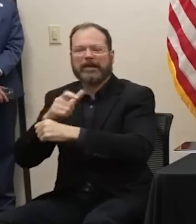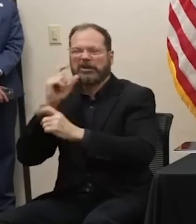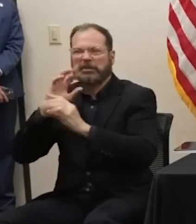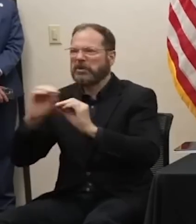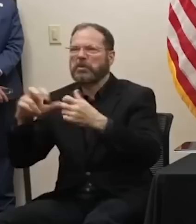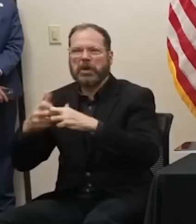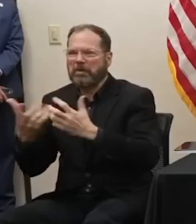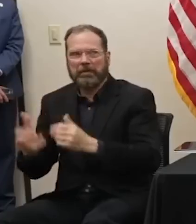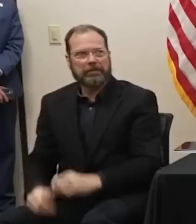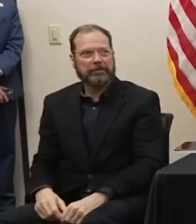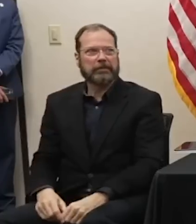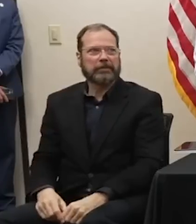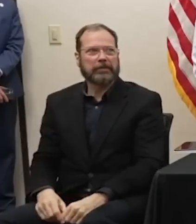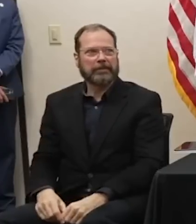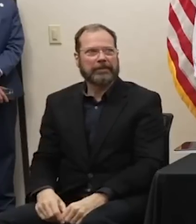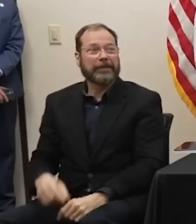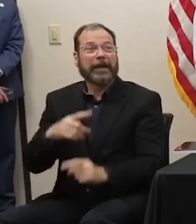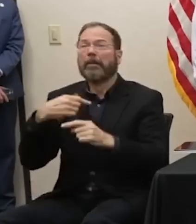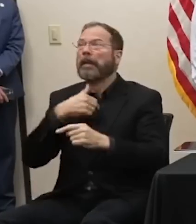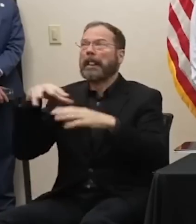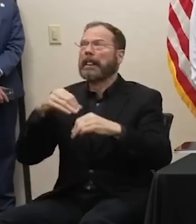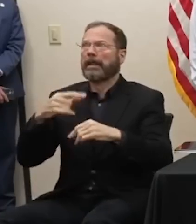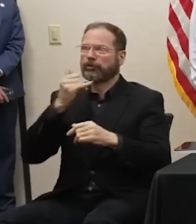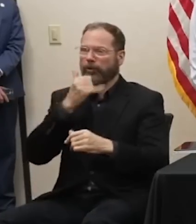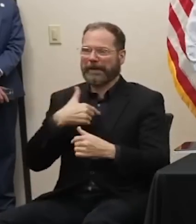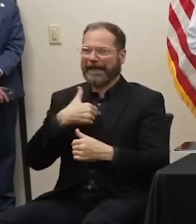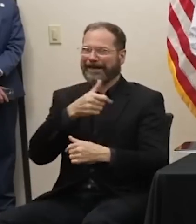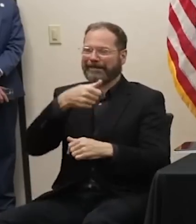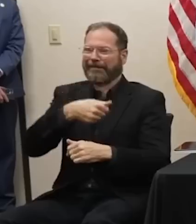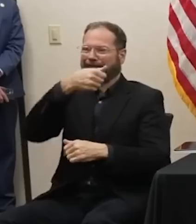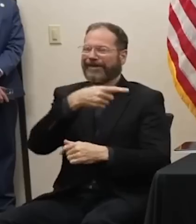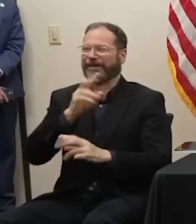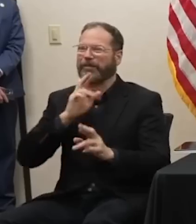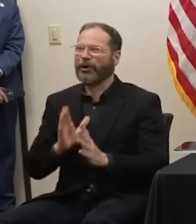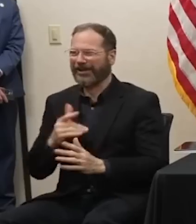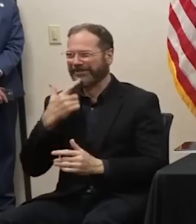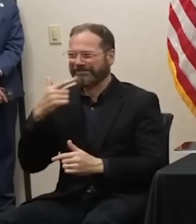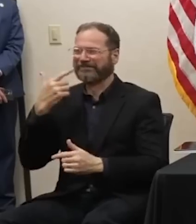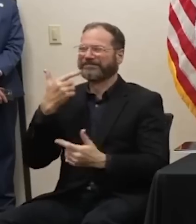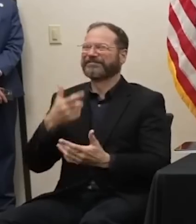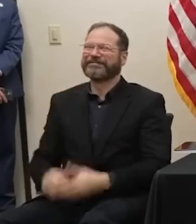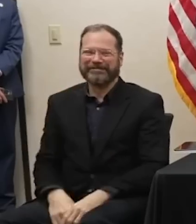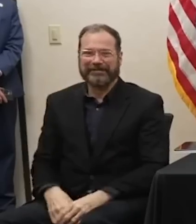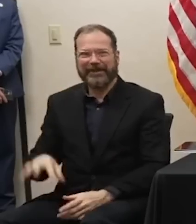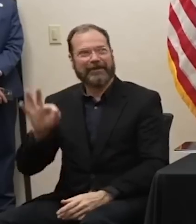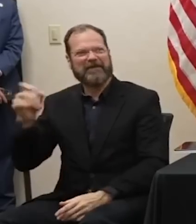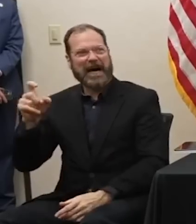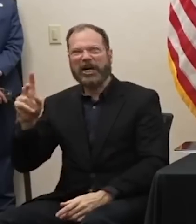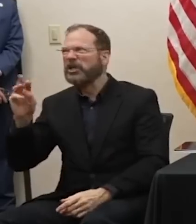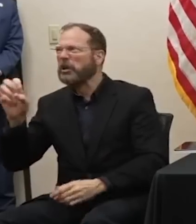thermal generators that are online and running, and so we don't expect any issues from that. Sorry, the light problem earlier this